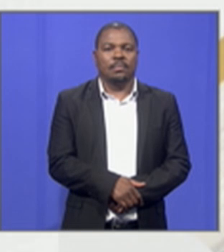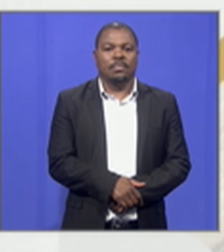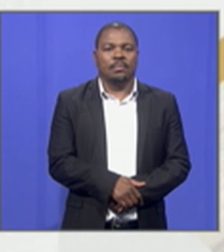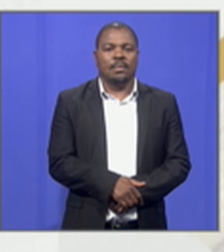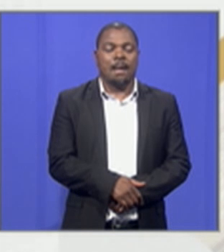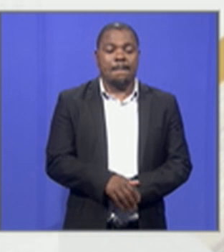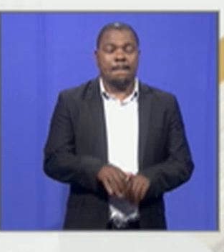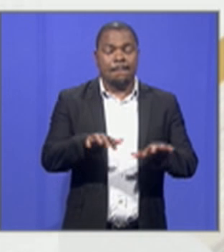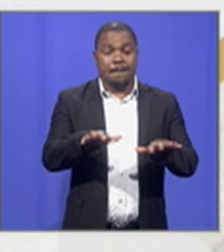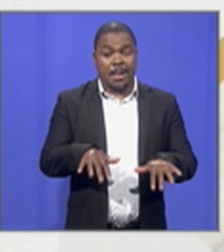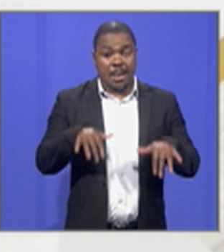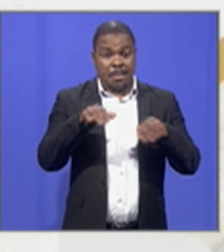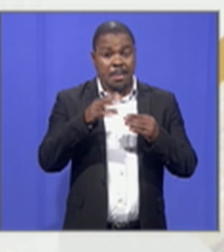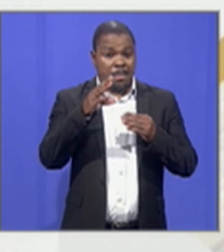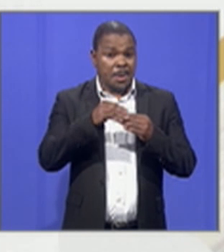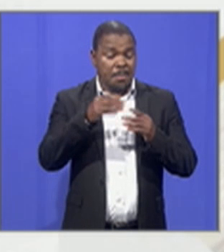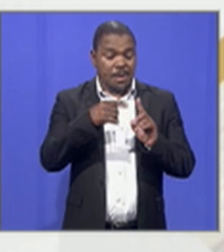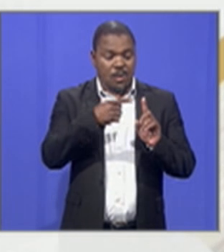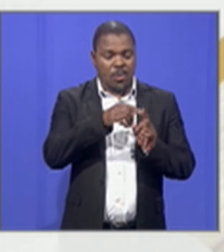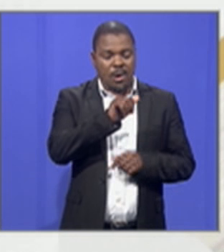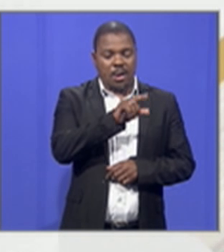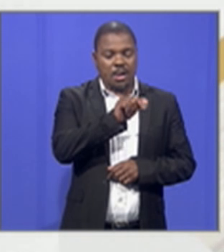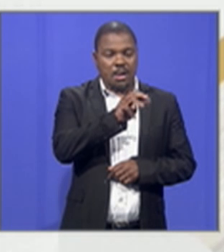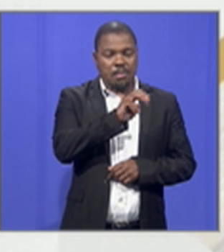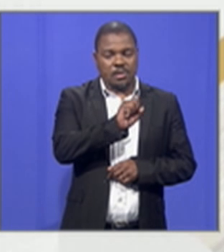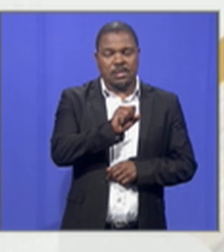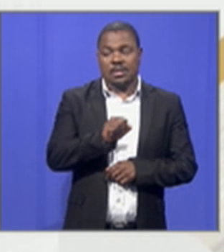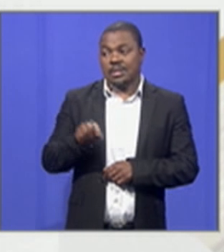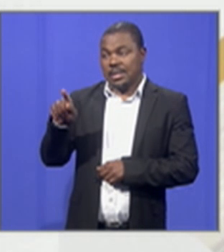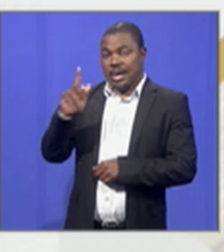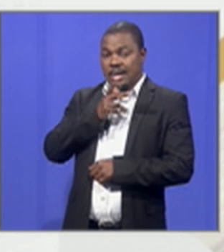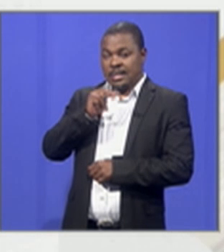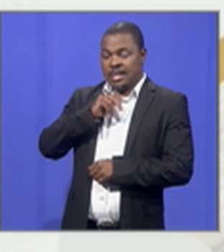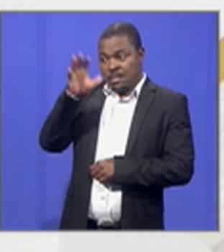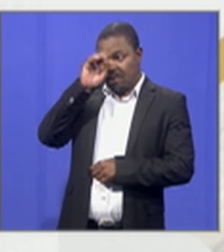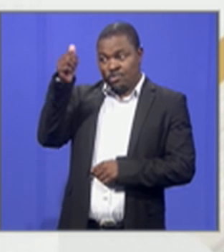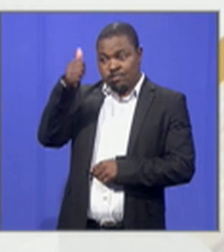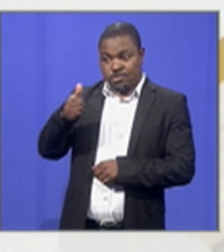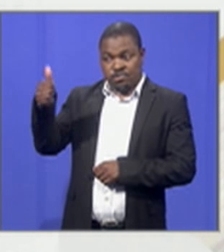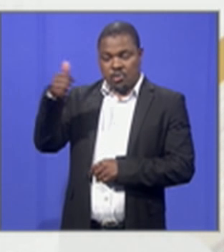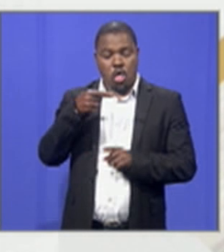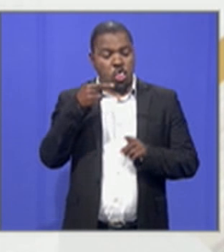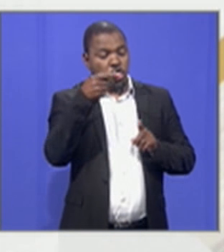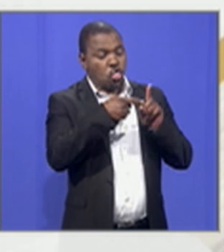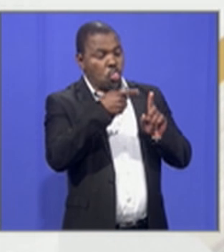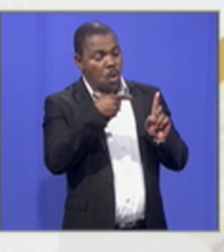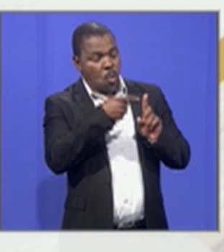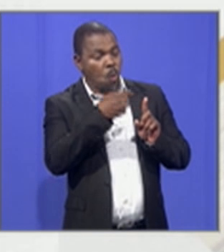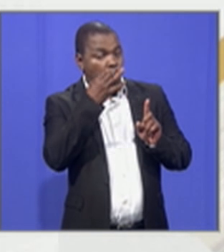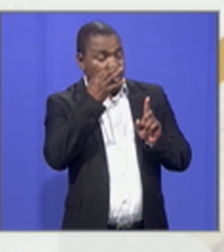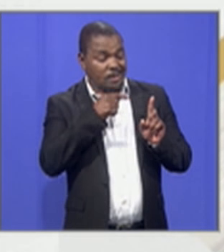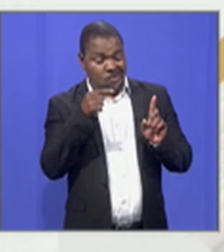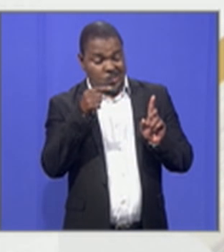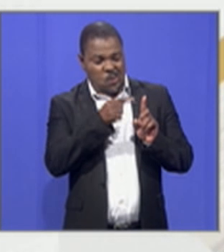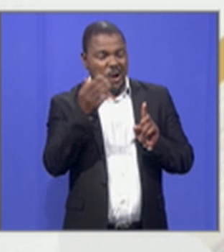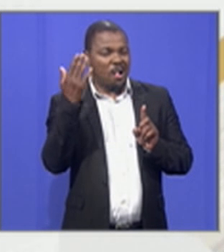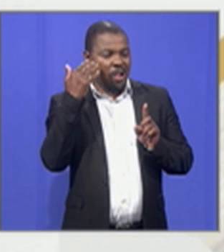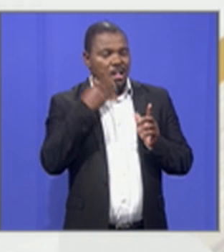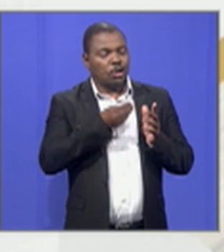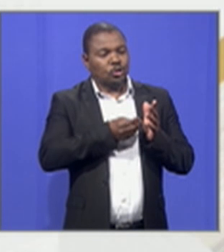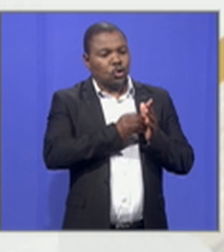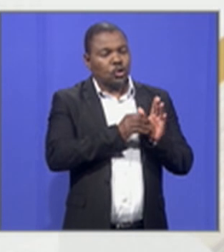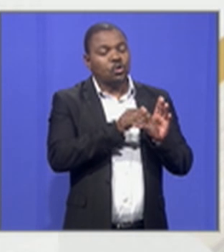Leloko la Palamente Fadil Adams o gana ditatofatšo tša mokomišinara wa maphodisa ka KwaZulu-Natal Lieutenant General Nhlanhla Mkhwanazi tša gore e be le